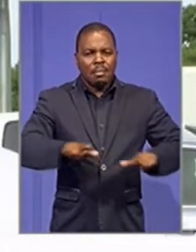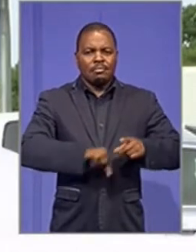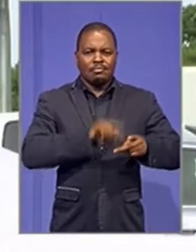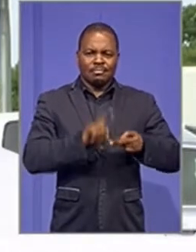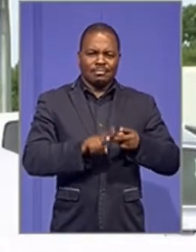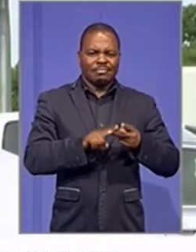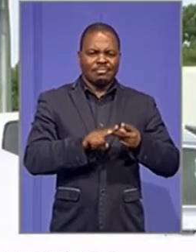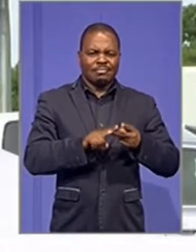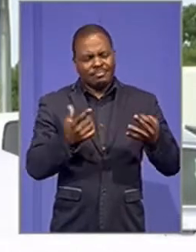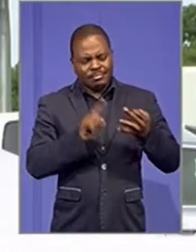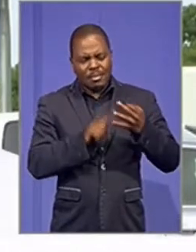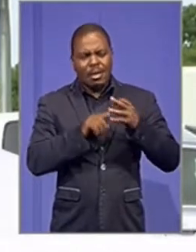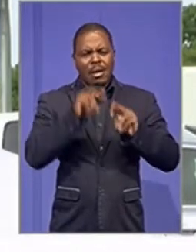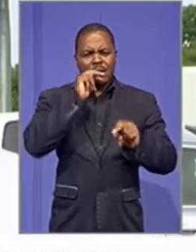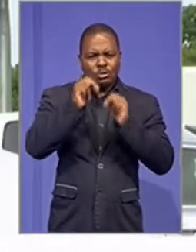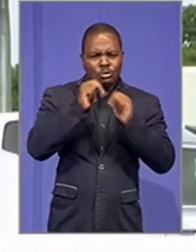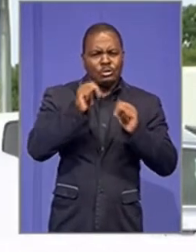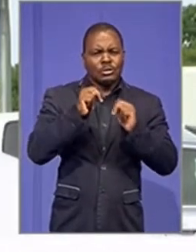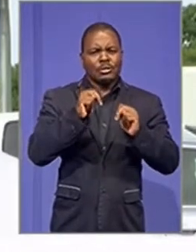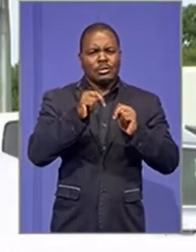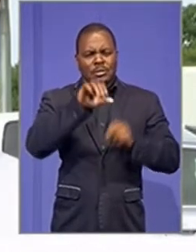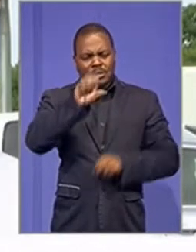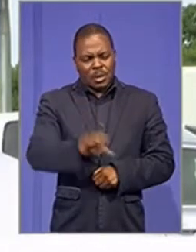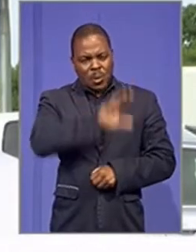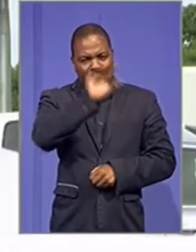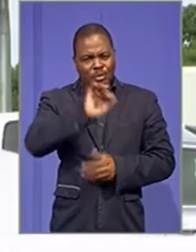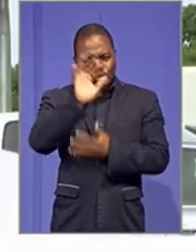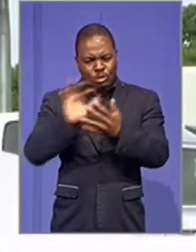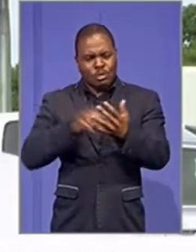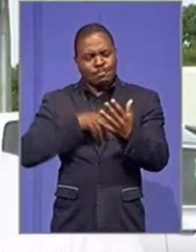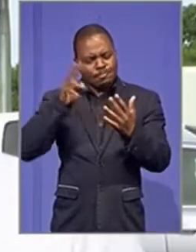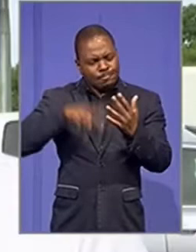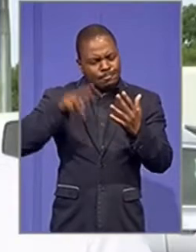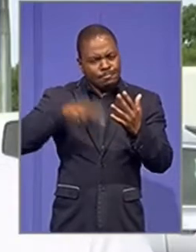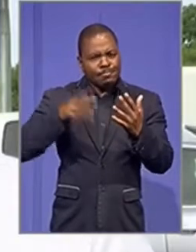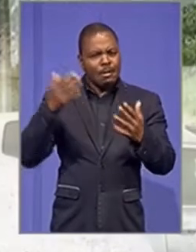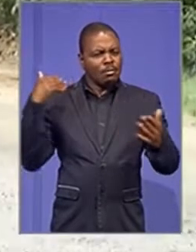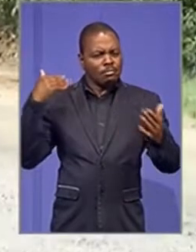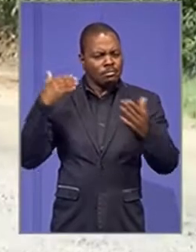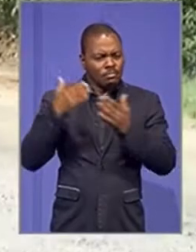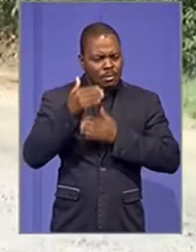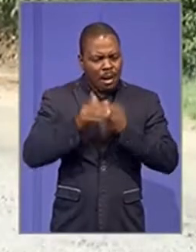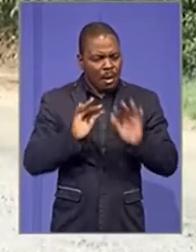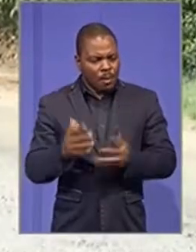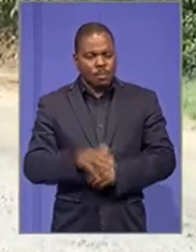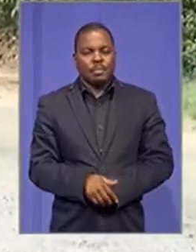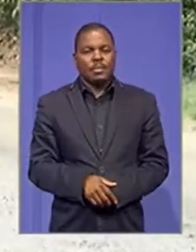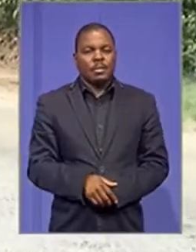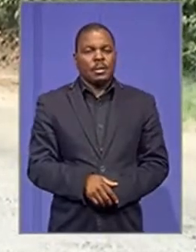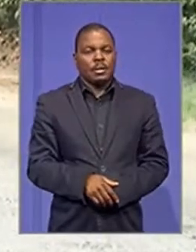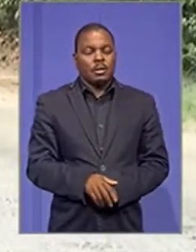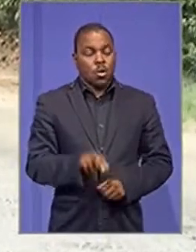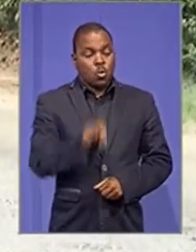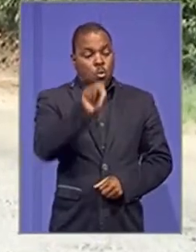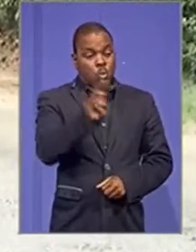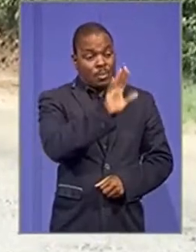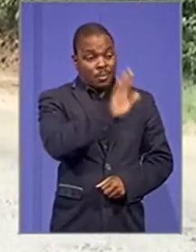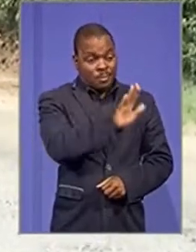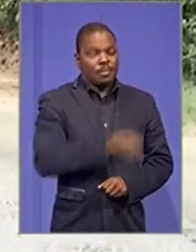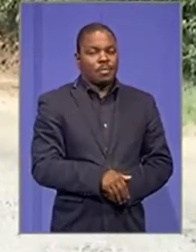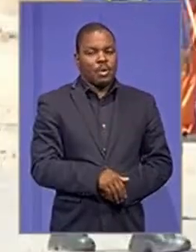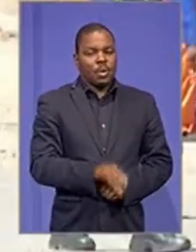the negotiations, the story of South Africa to what it is today. Go sa lebe alo ka Northwest,